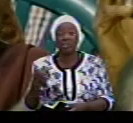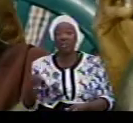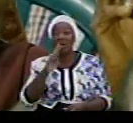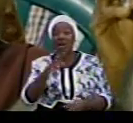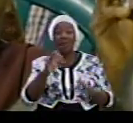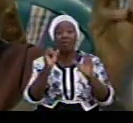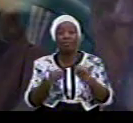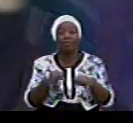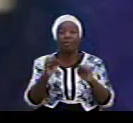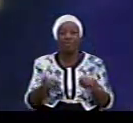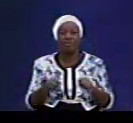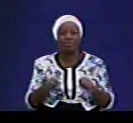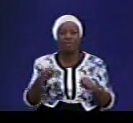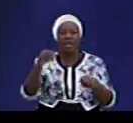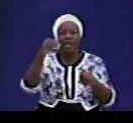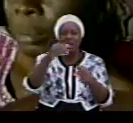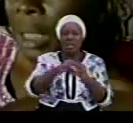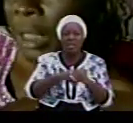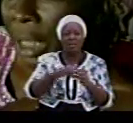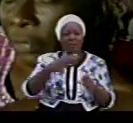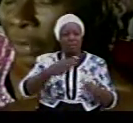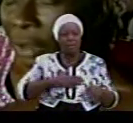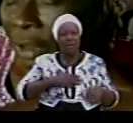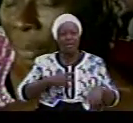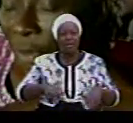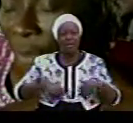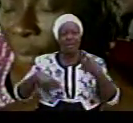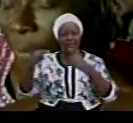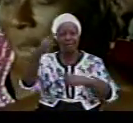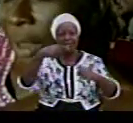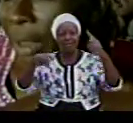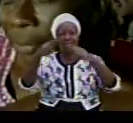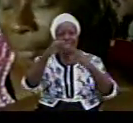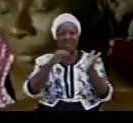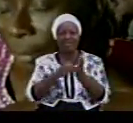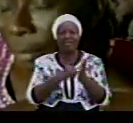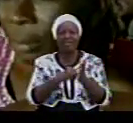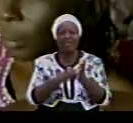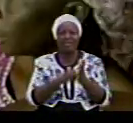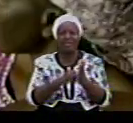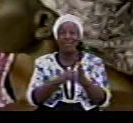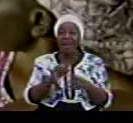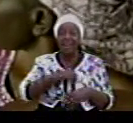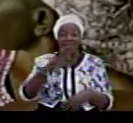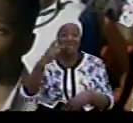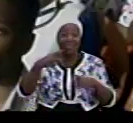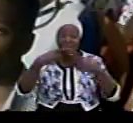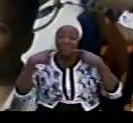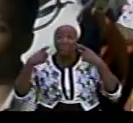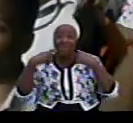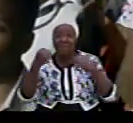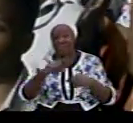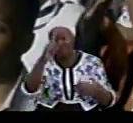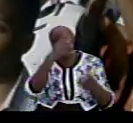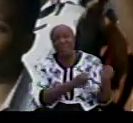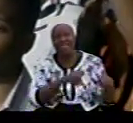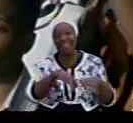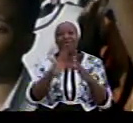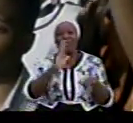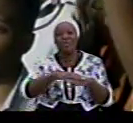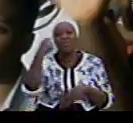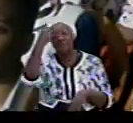possible in my life. I say the smile of faith on your face,